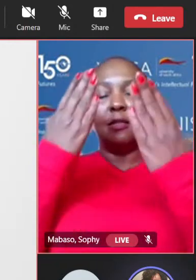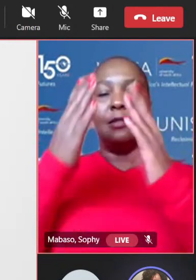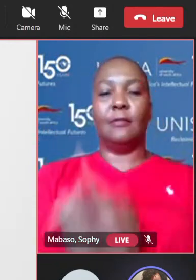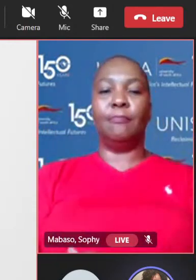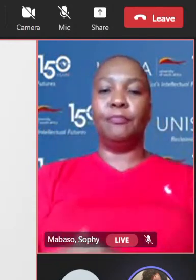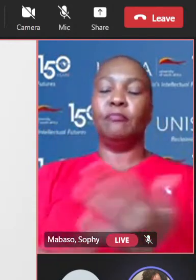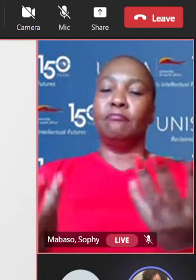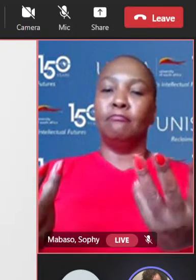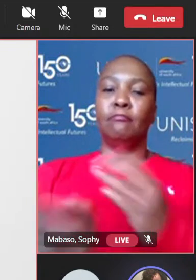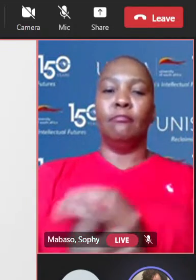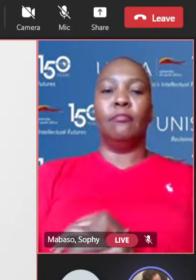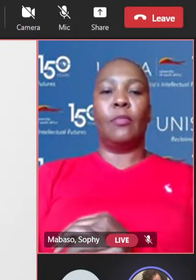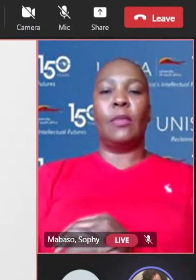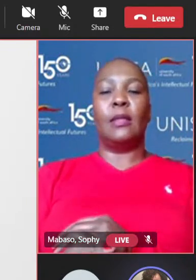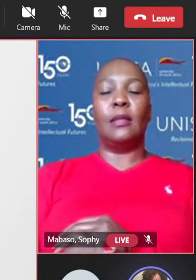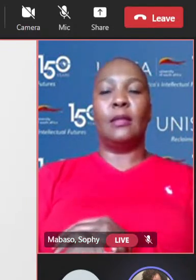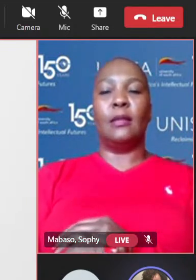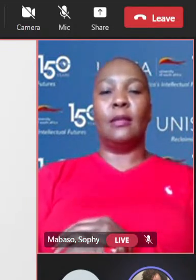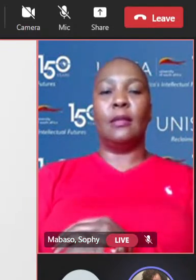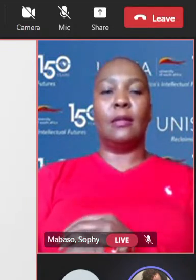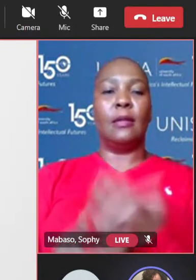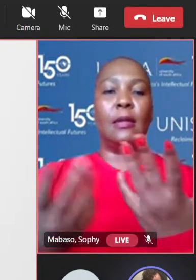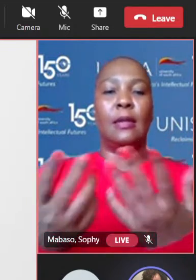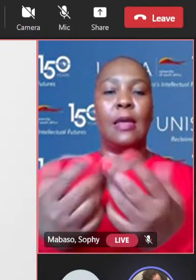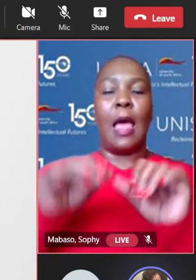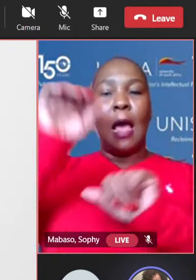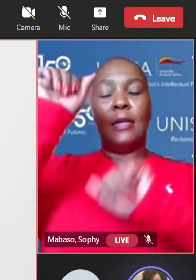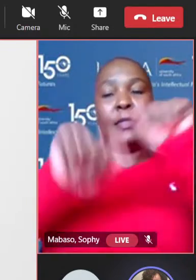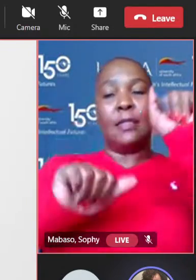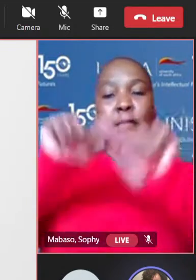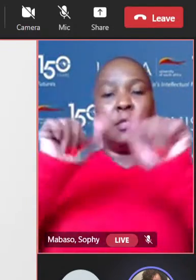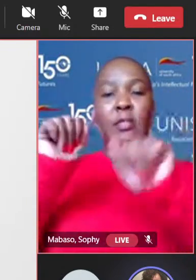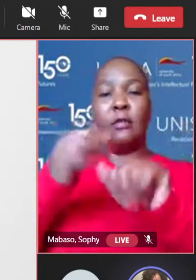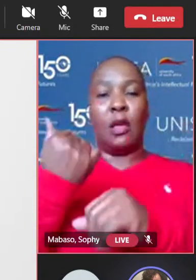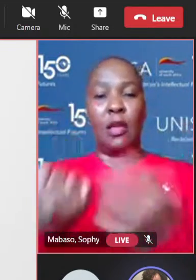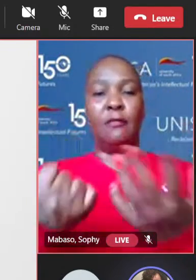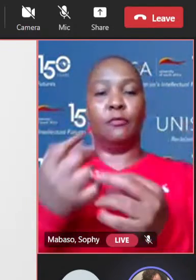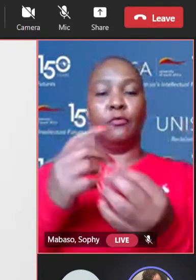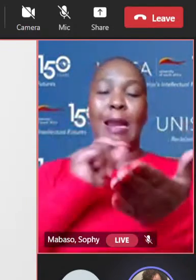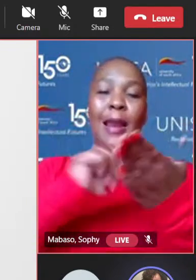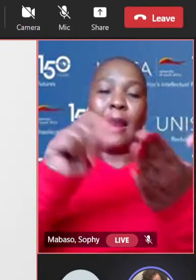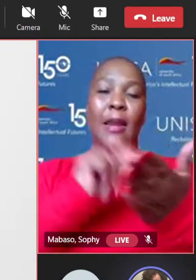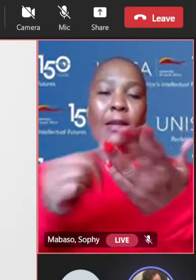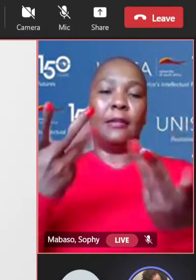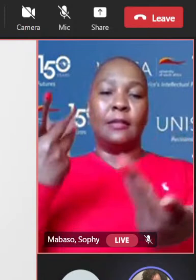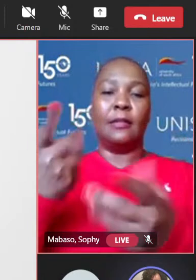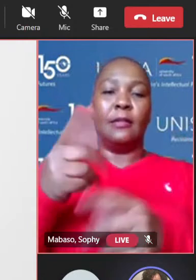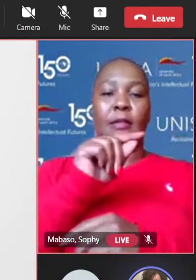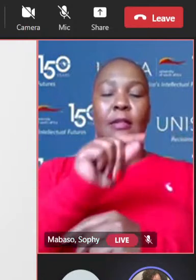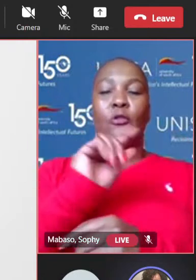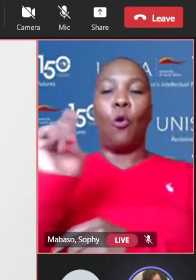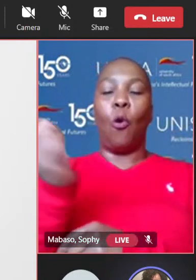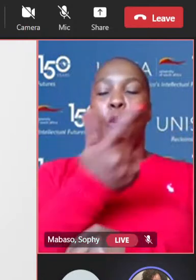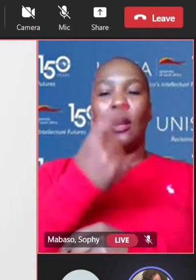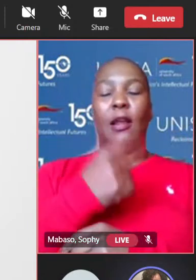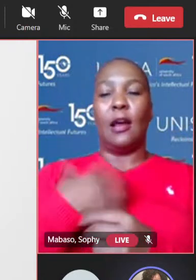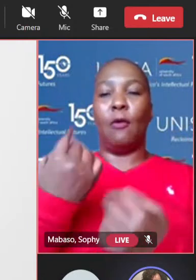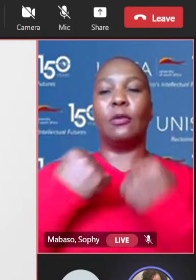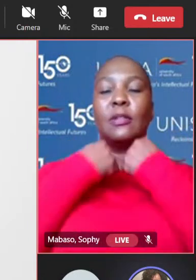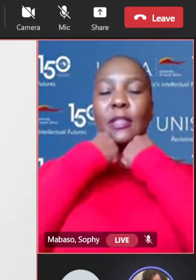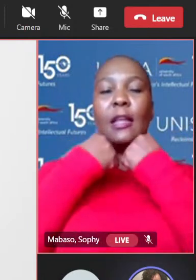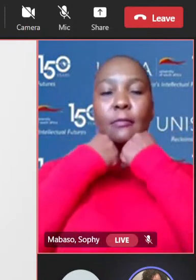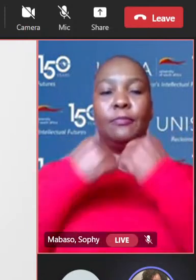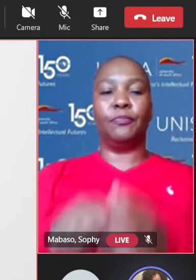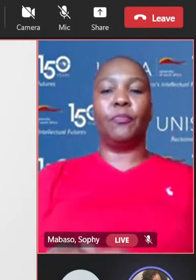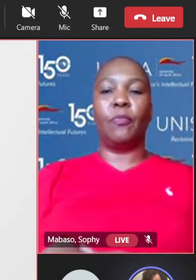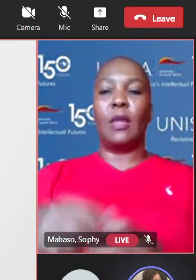Just the type of assessments that we have. We do have formative assessment, which is all our assignments that we have, the students